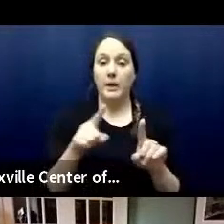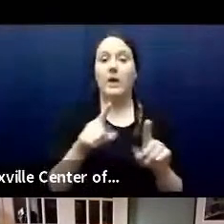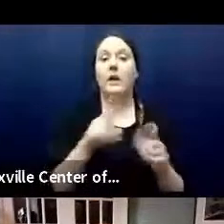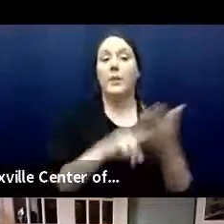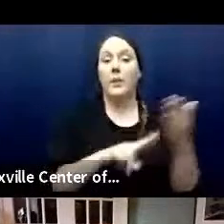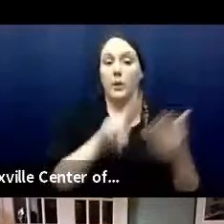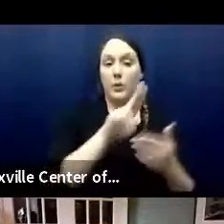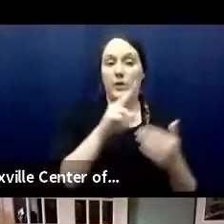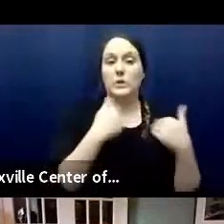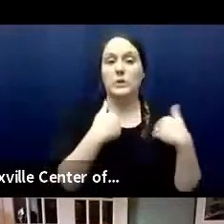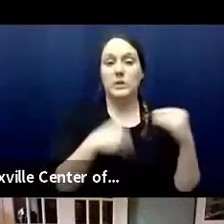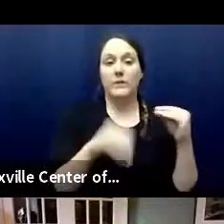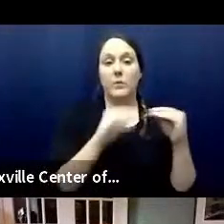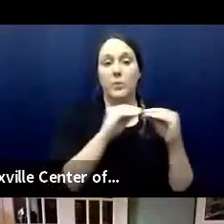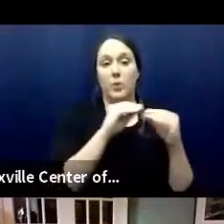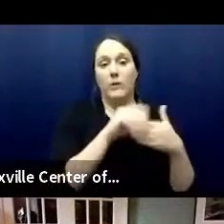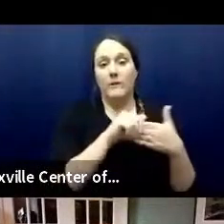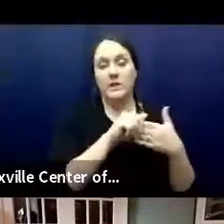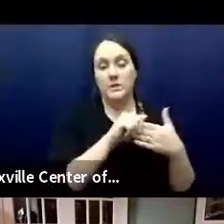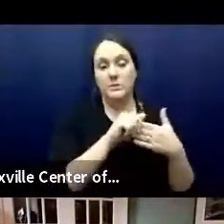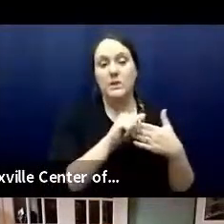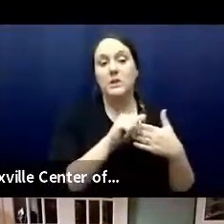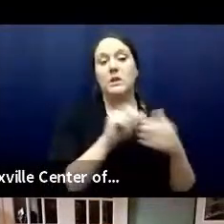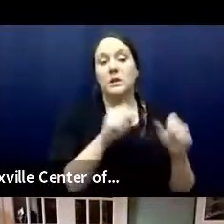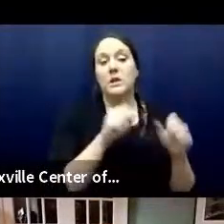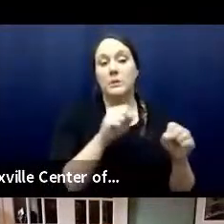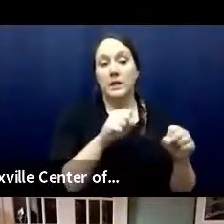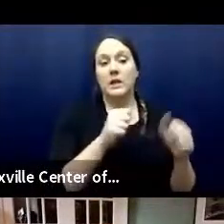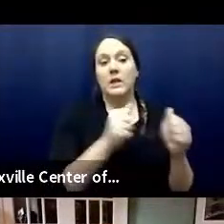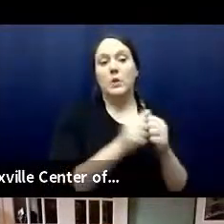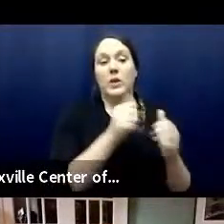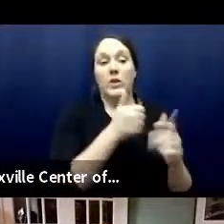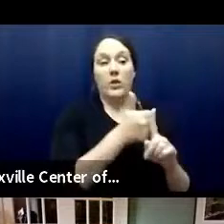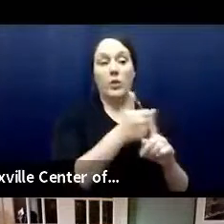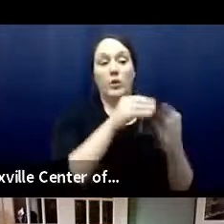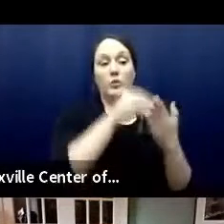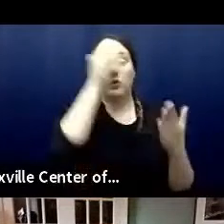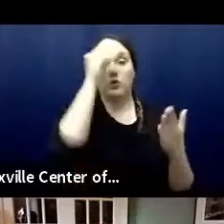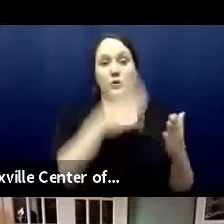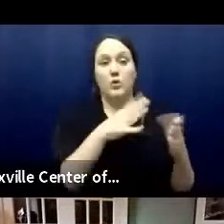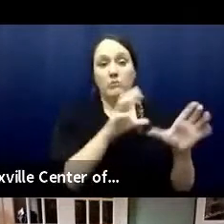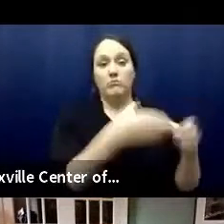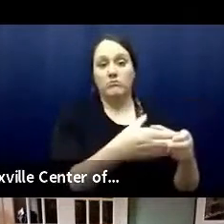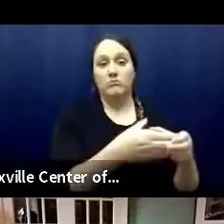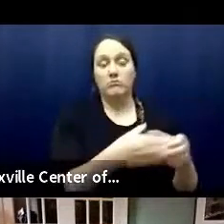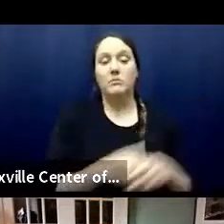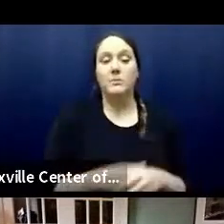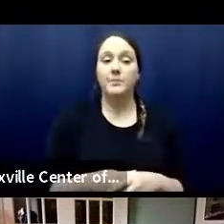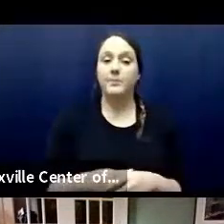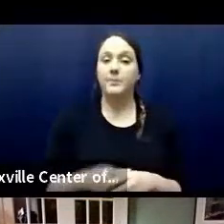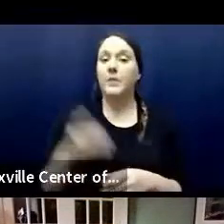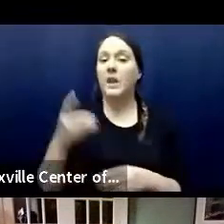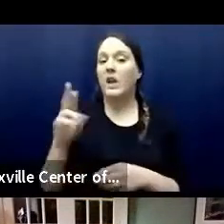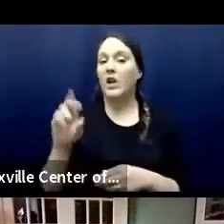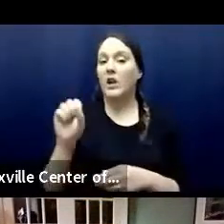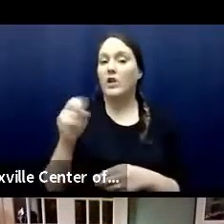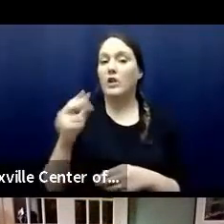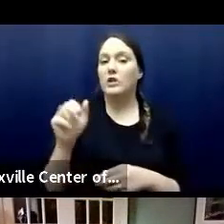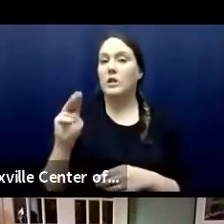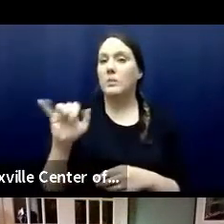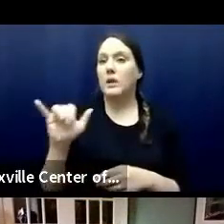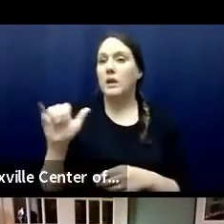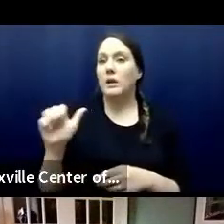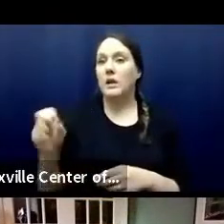more flexibility in order to, with their own student body, to do those things. Dr. Shamiyeh, it's my